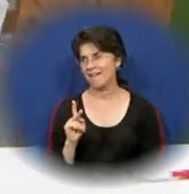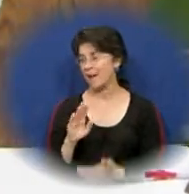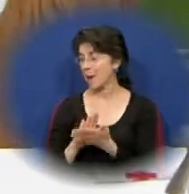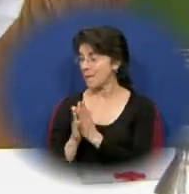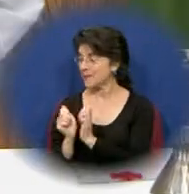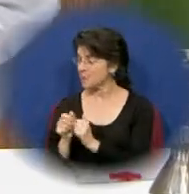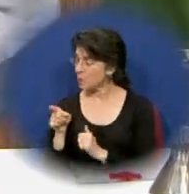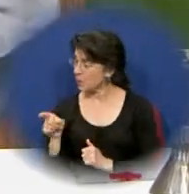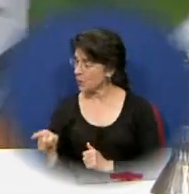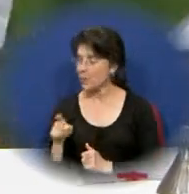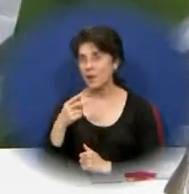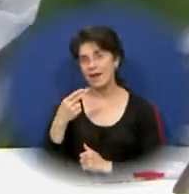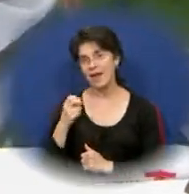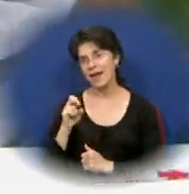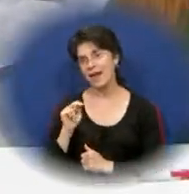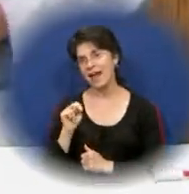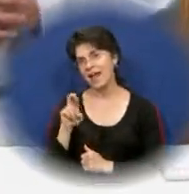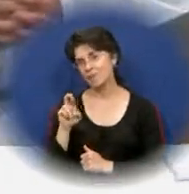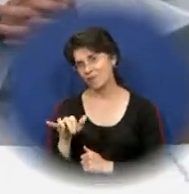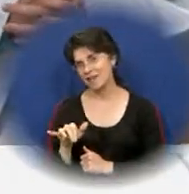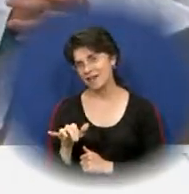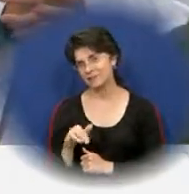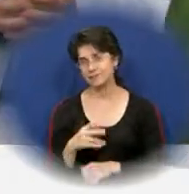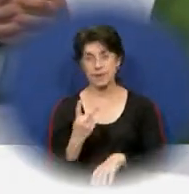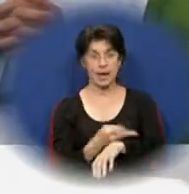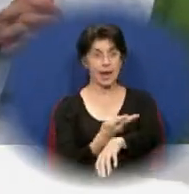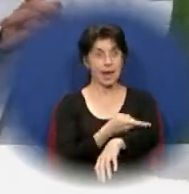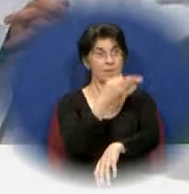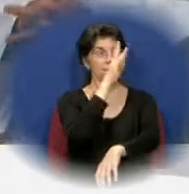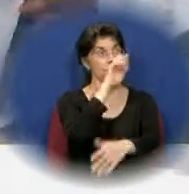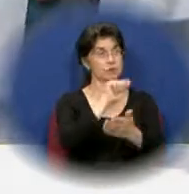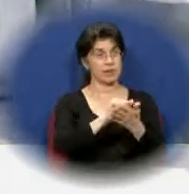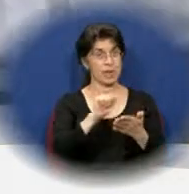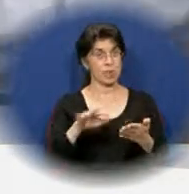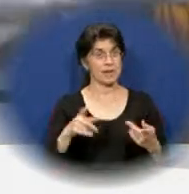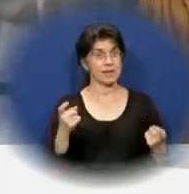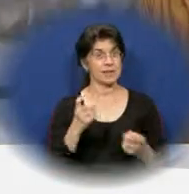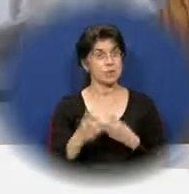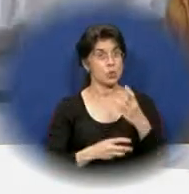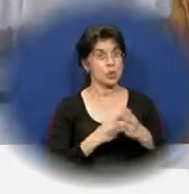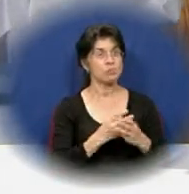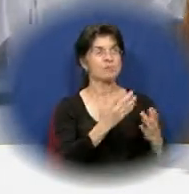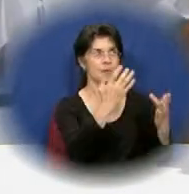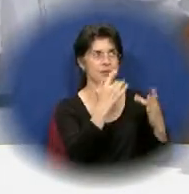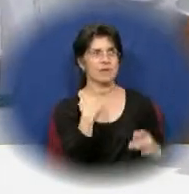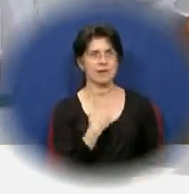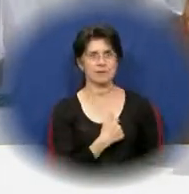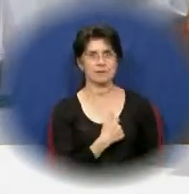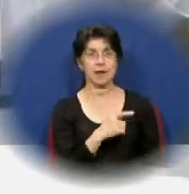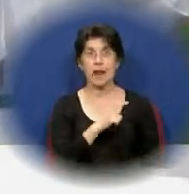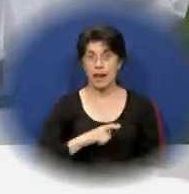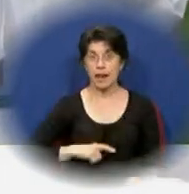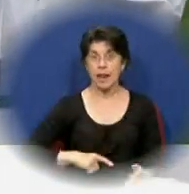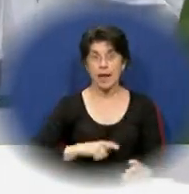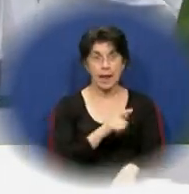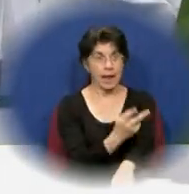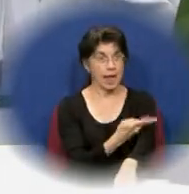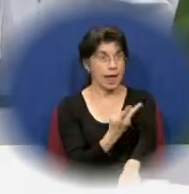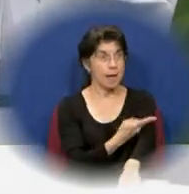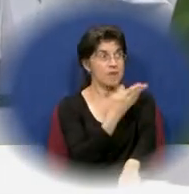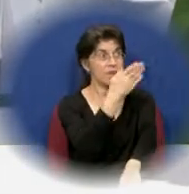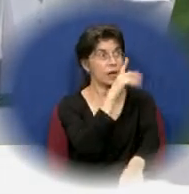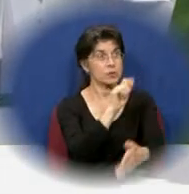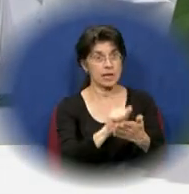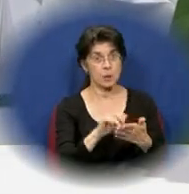you, Henry. Lamb of God, you take away the sins of the world. Have mercy on us. Lamb of God, you take away the sins of the